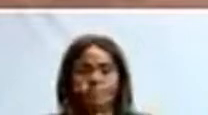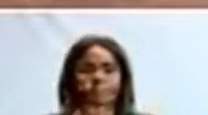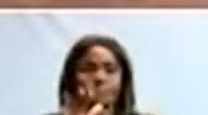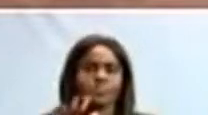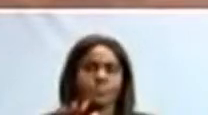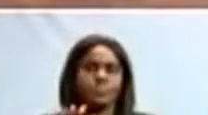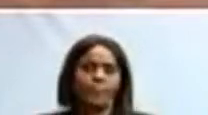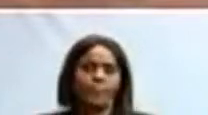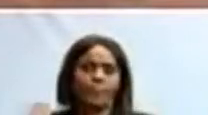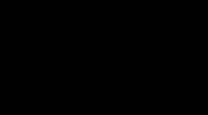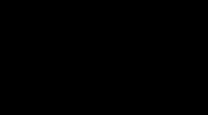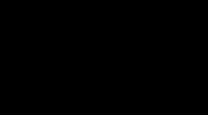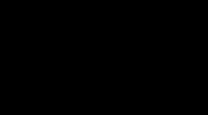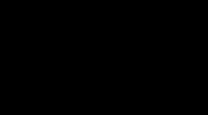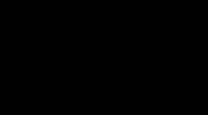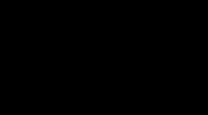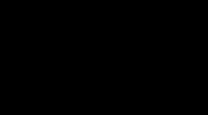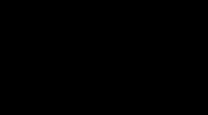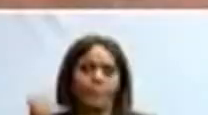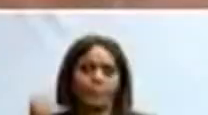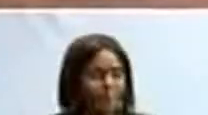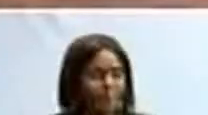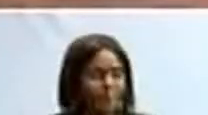allocated budget line